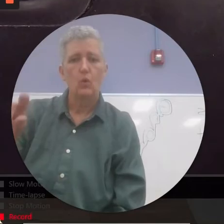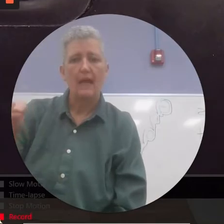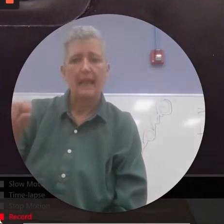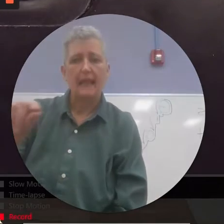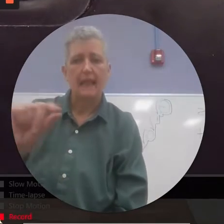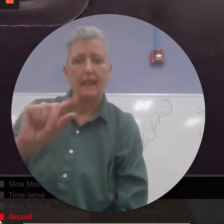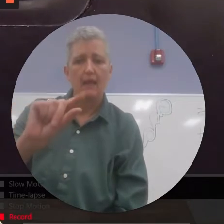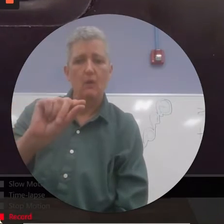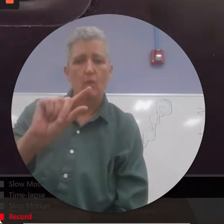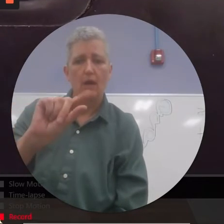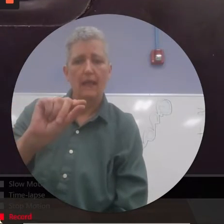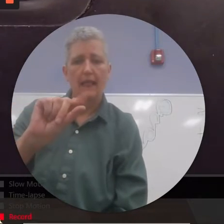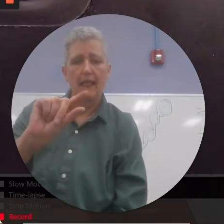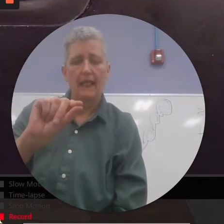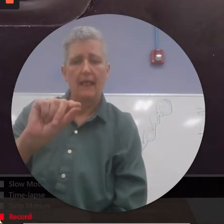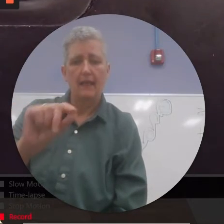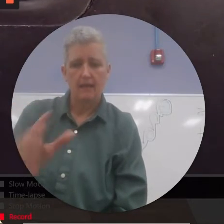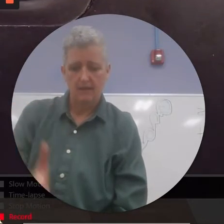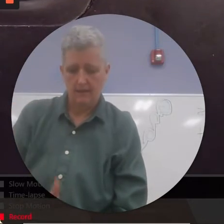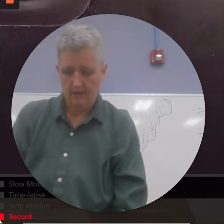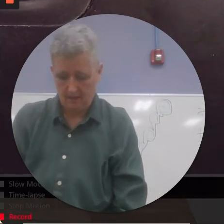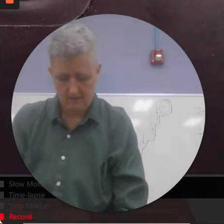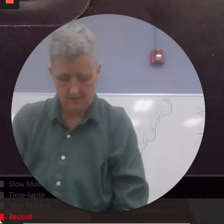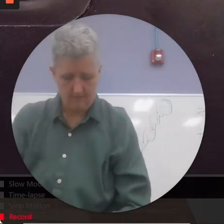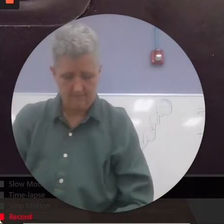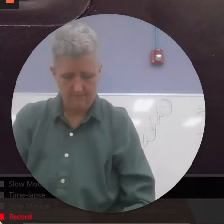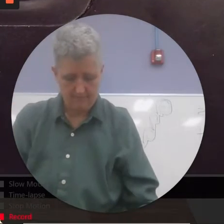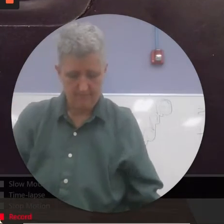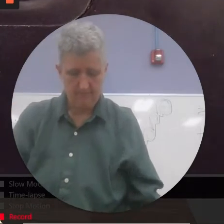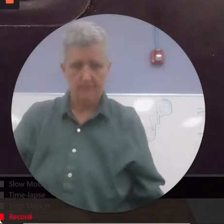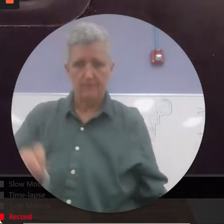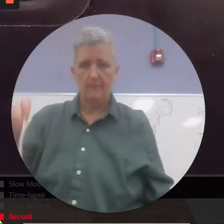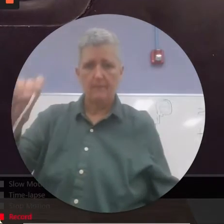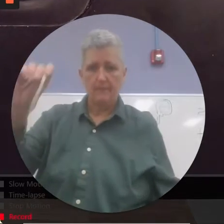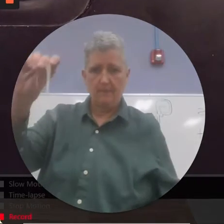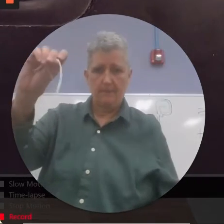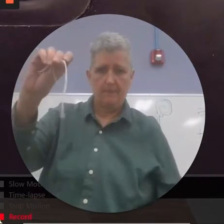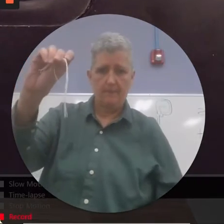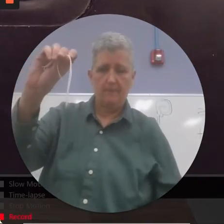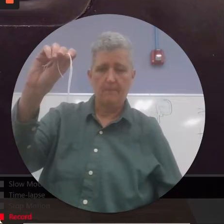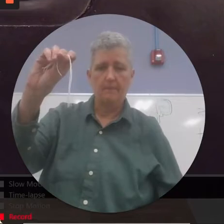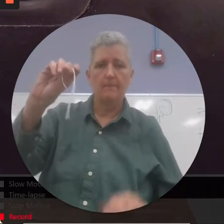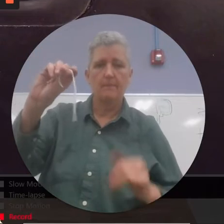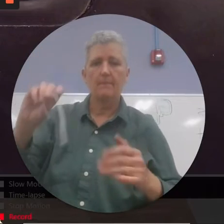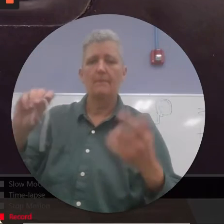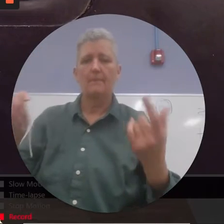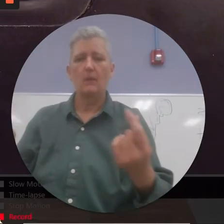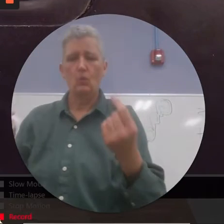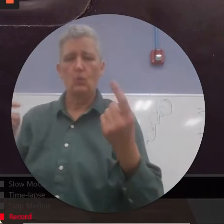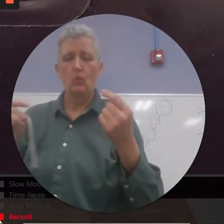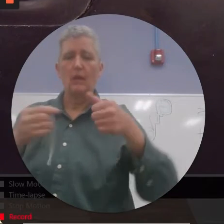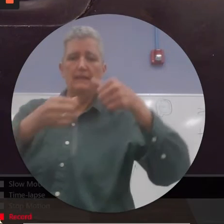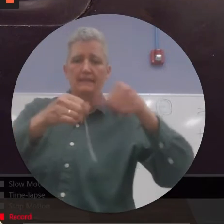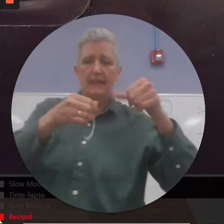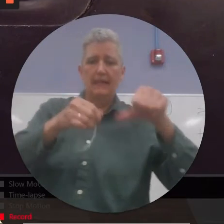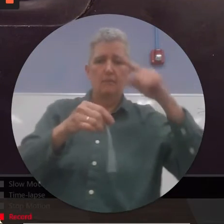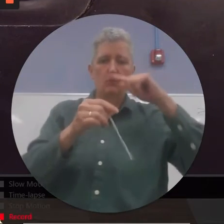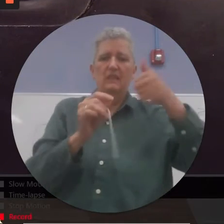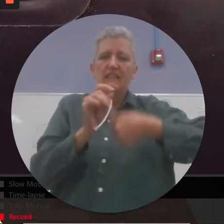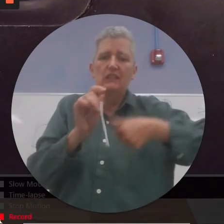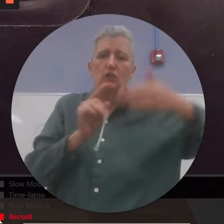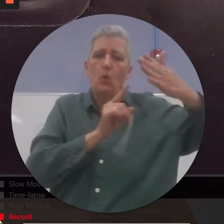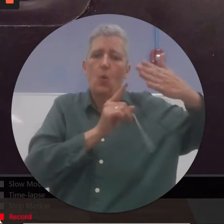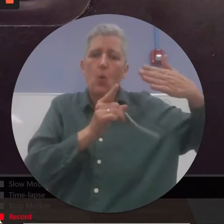Right there, 20 centimeters. And cut 4 of them. And then you're going to tape them to the